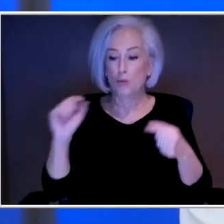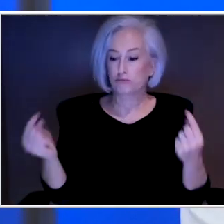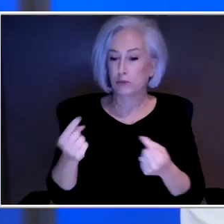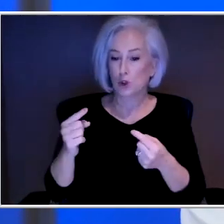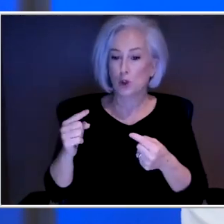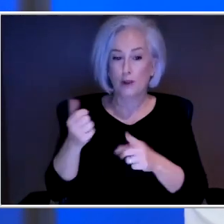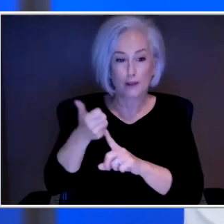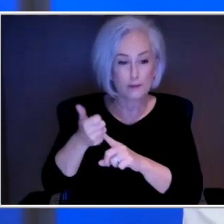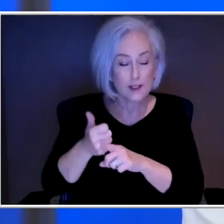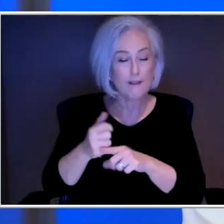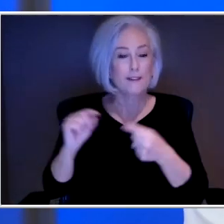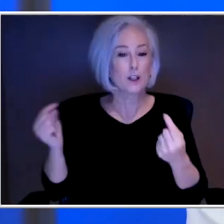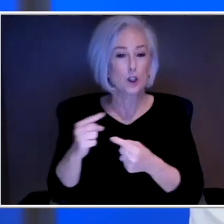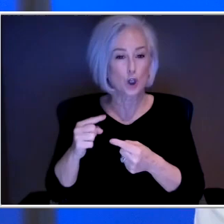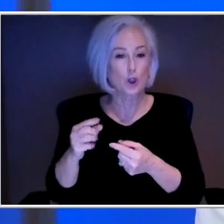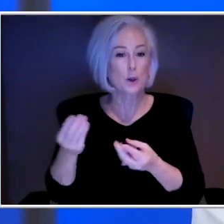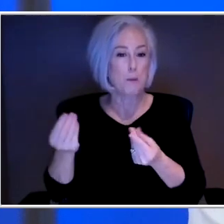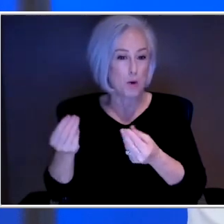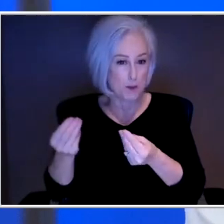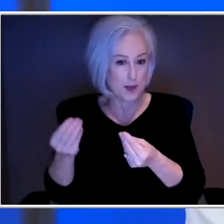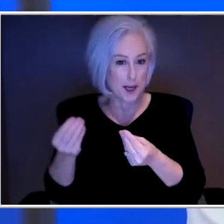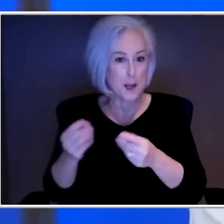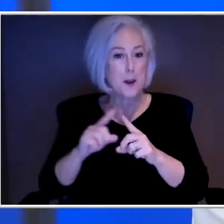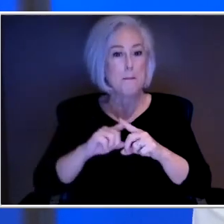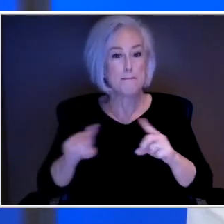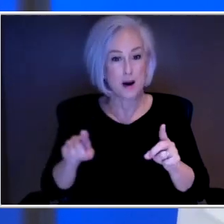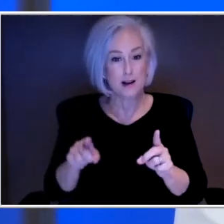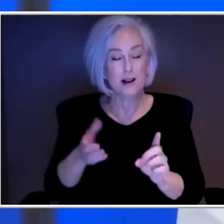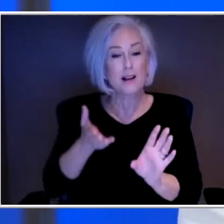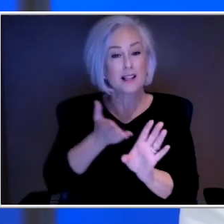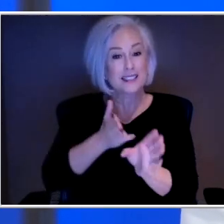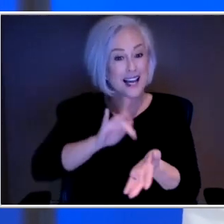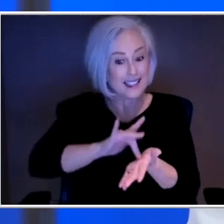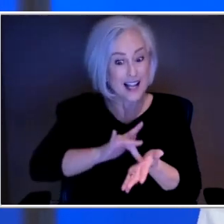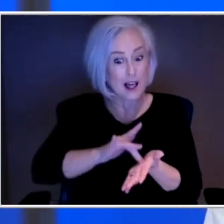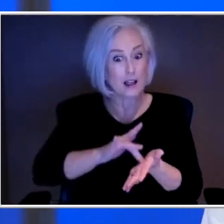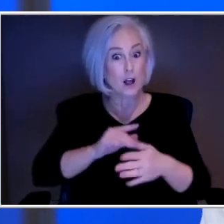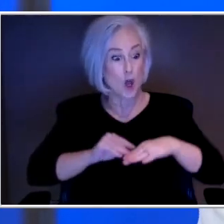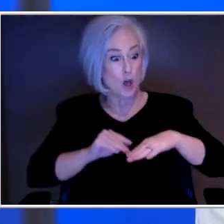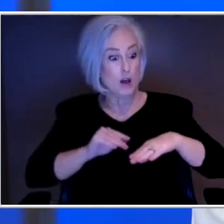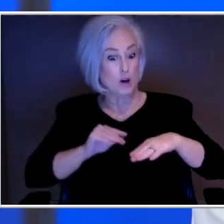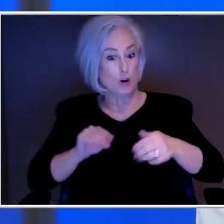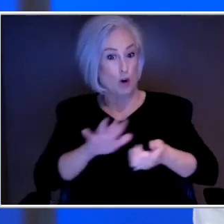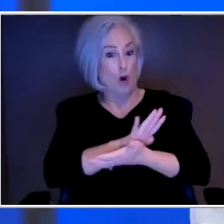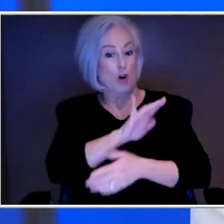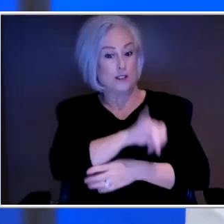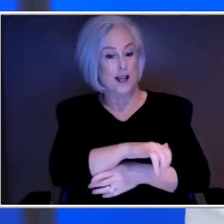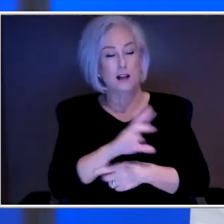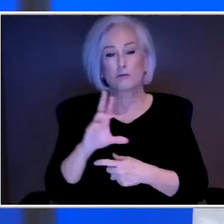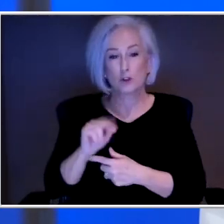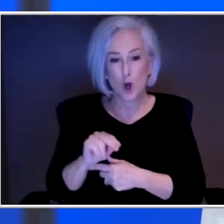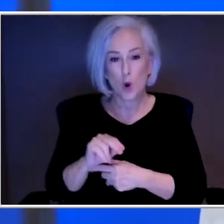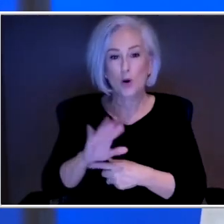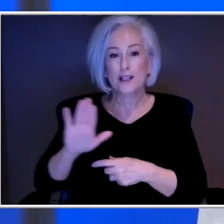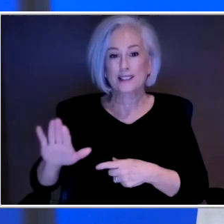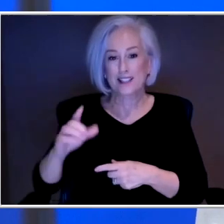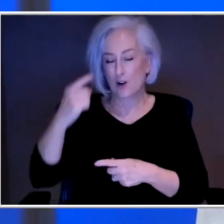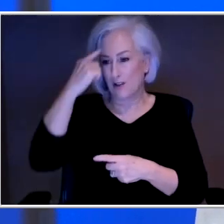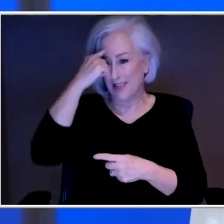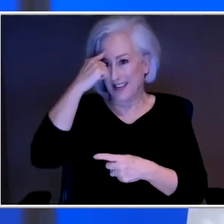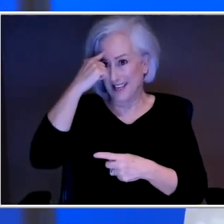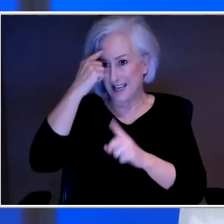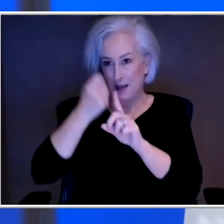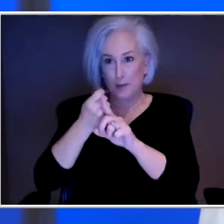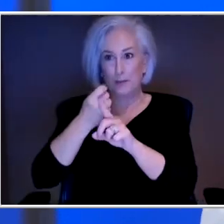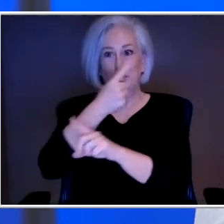by and large, the psychedelic drugs aren't causing that. They're just in an altered state of consciousness, and that's putting them in this situation. So psychedelics really just means mind